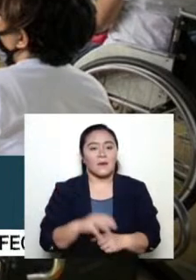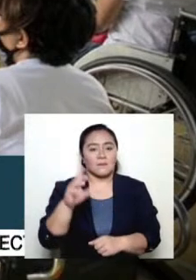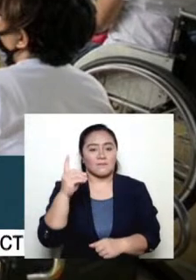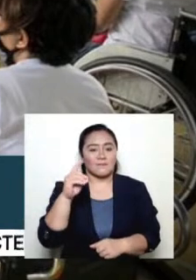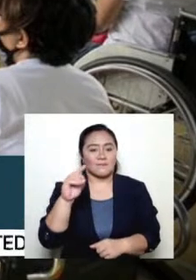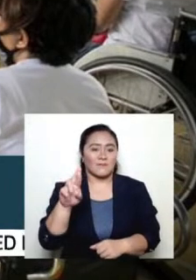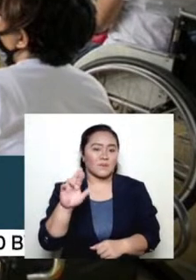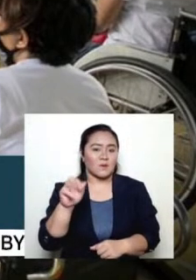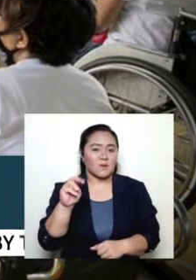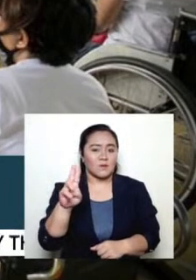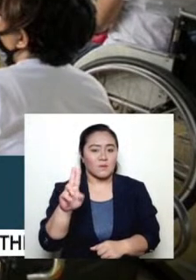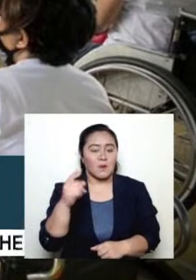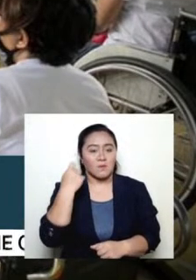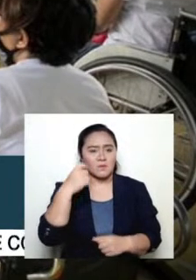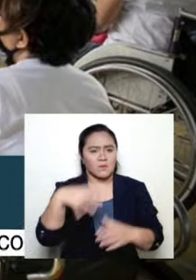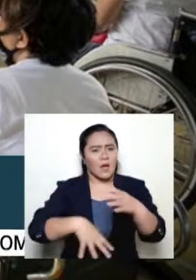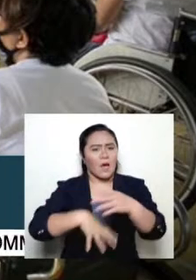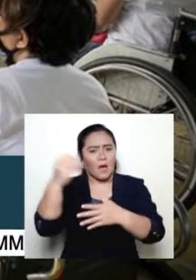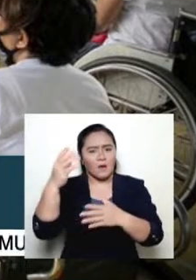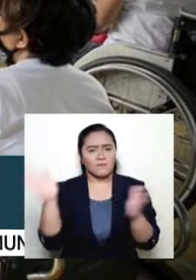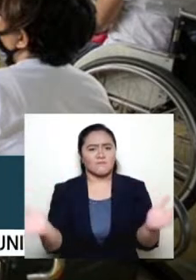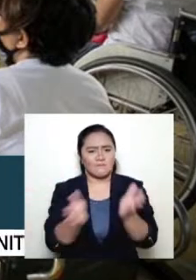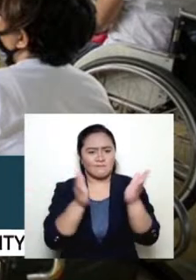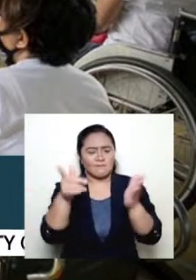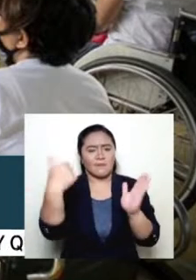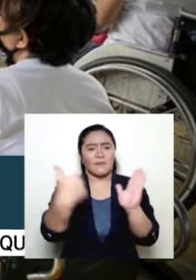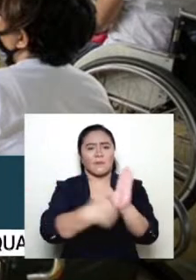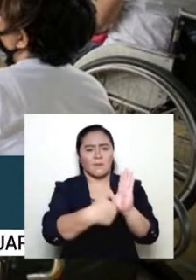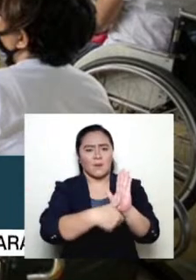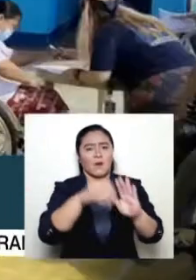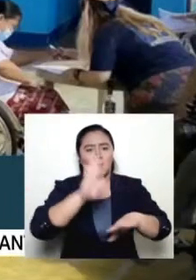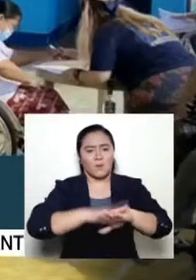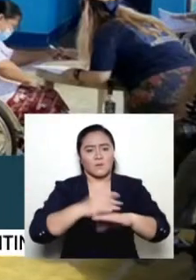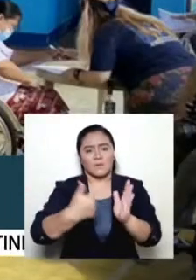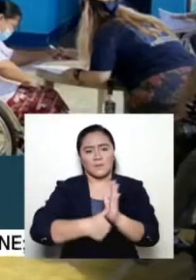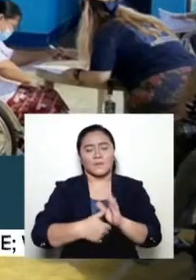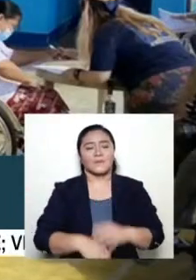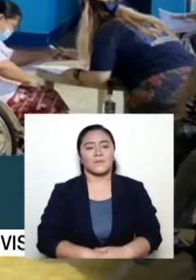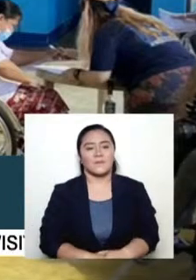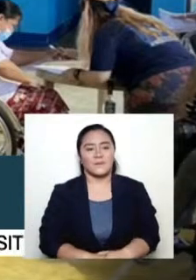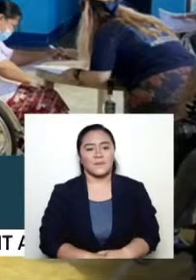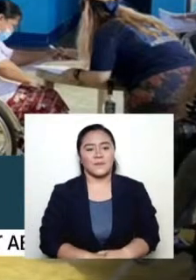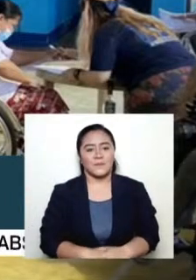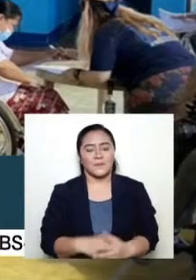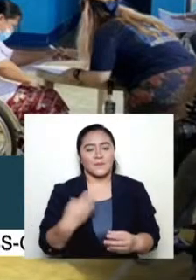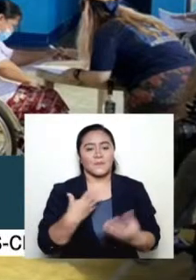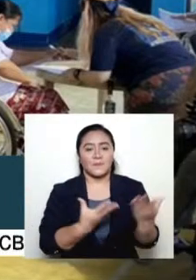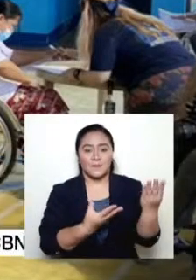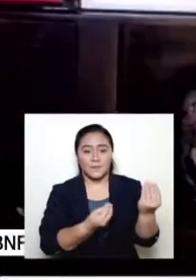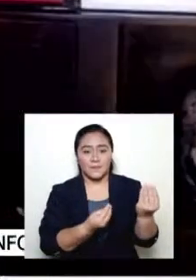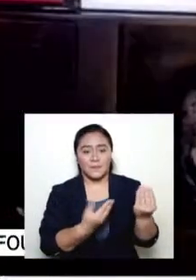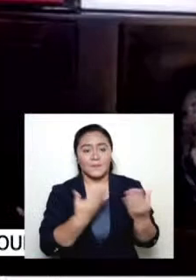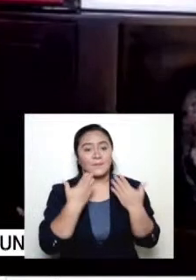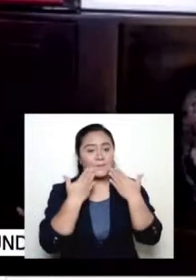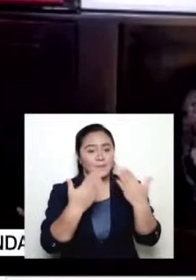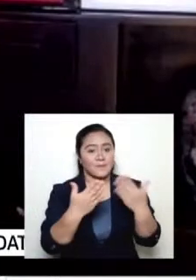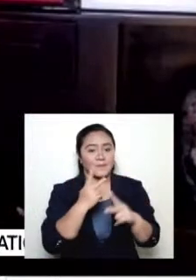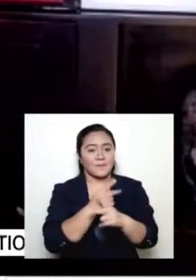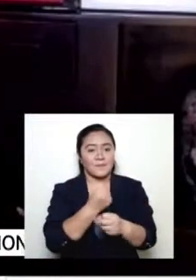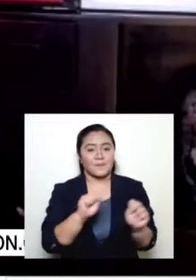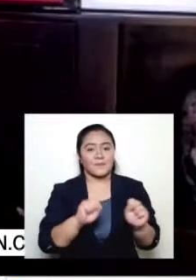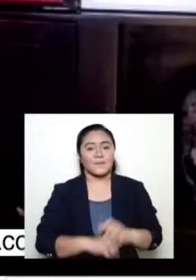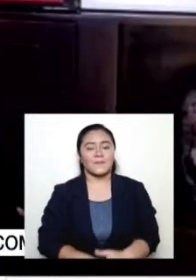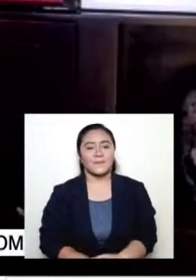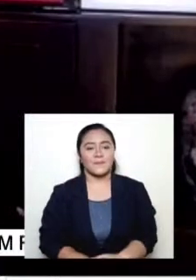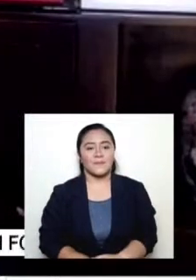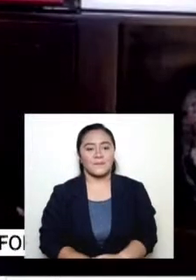to go out and vote on Election Day. Carmina. Thanks a lot, Jervis. Take care and you keep safe. Well,